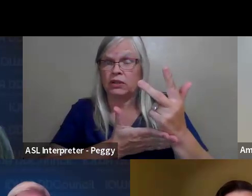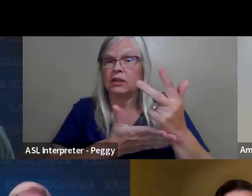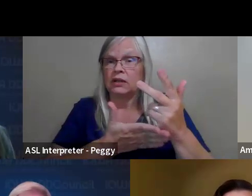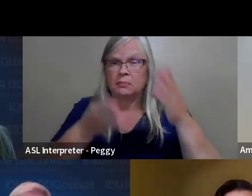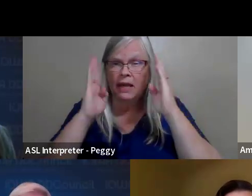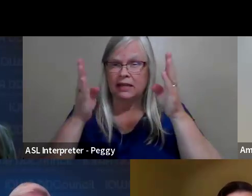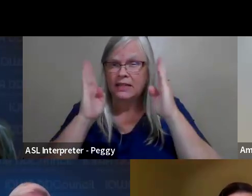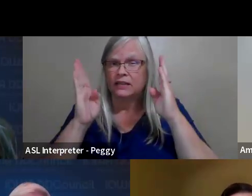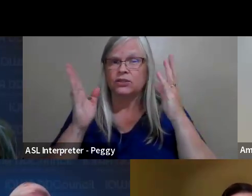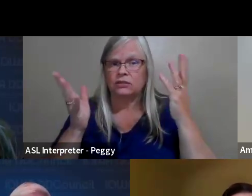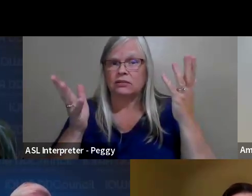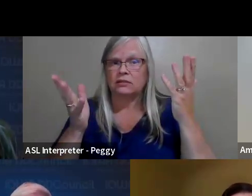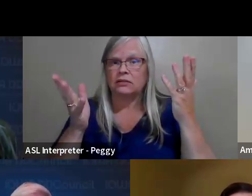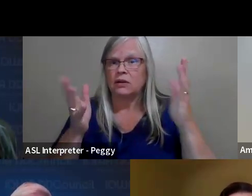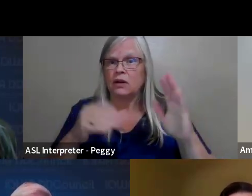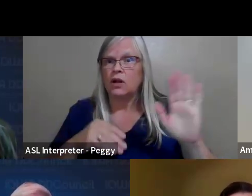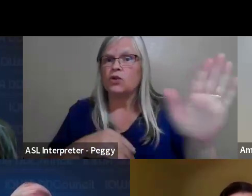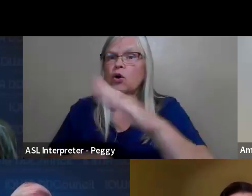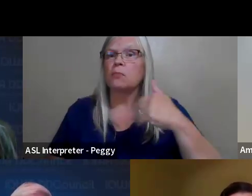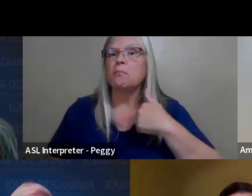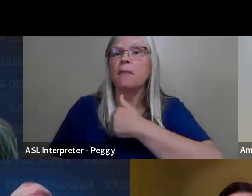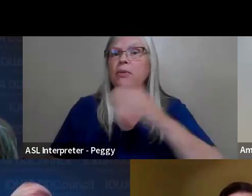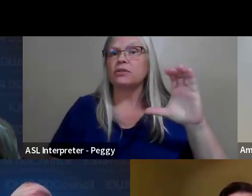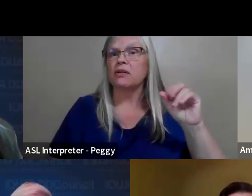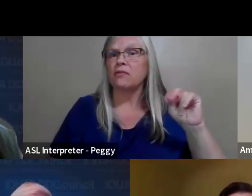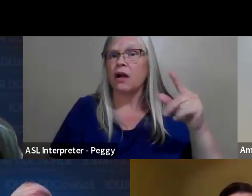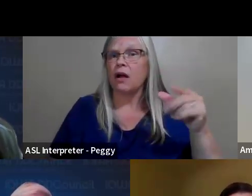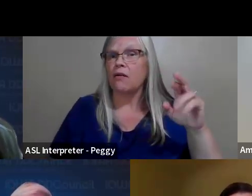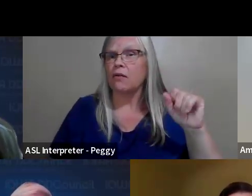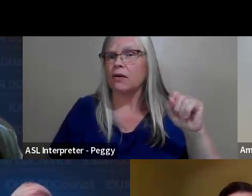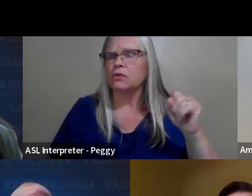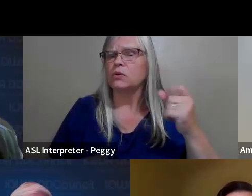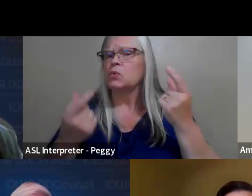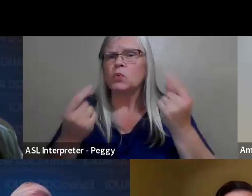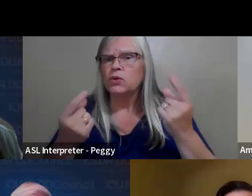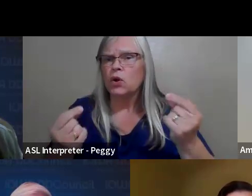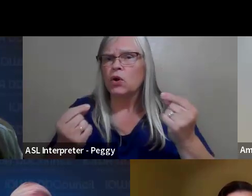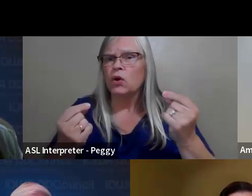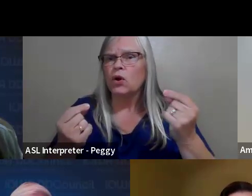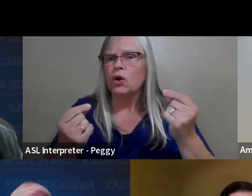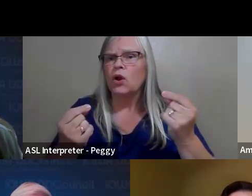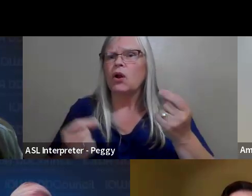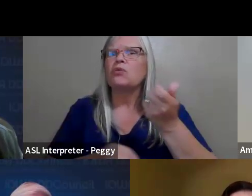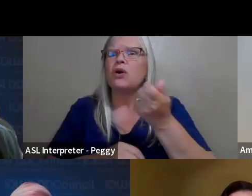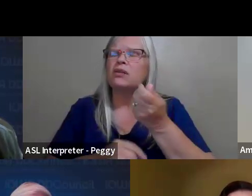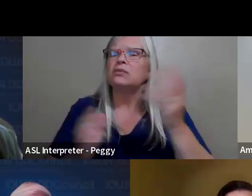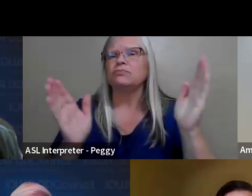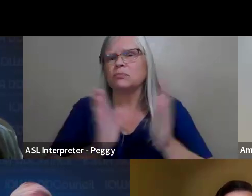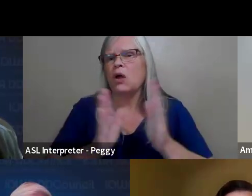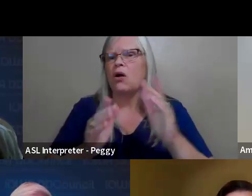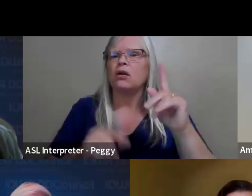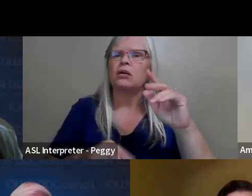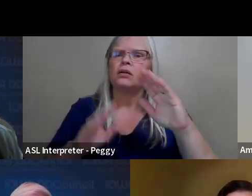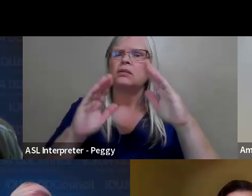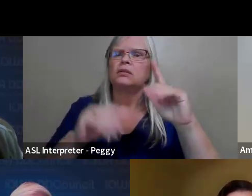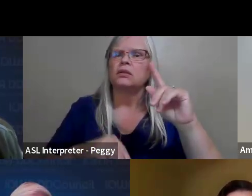pay attention to where your members of Congress are, what they're doing. There have been fewer and fewer town halls, but remember, the